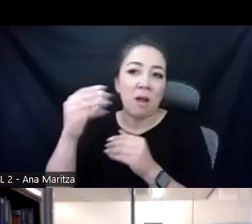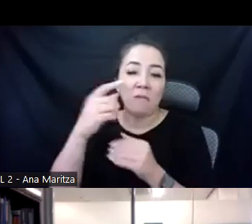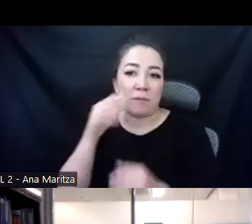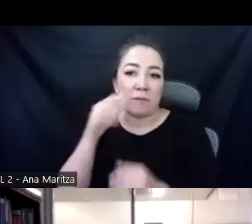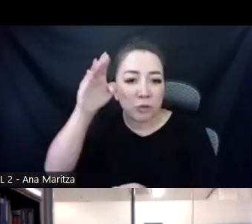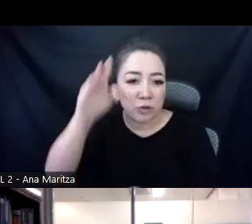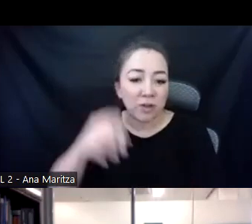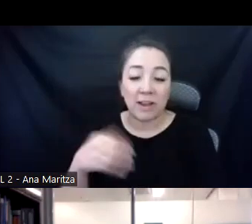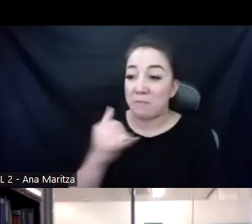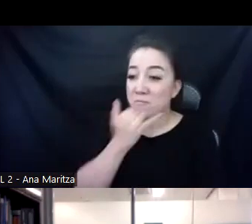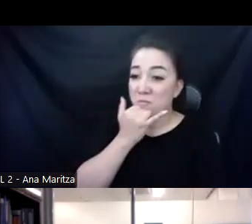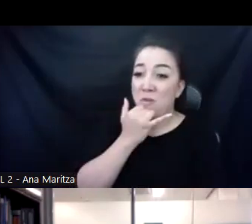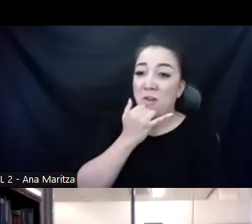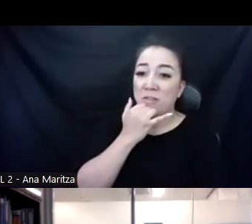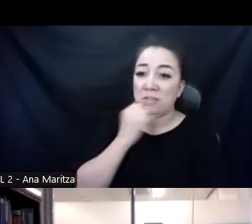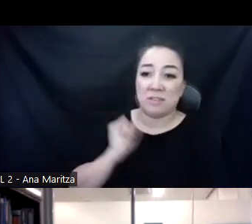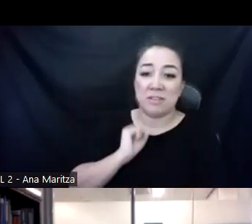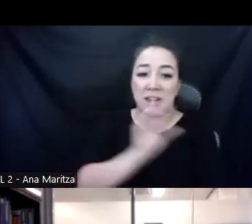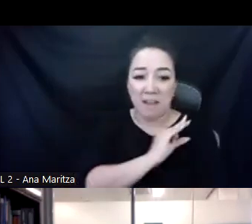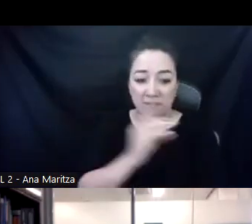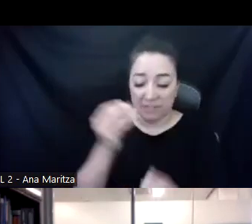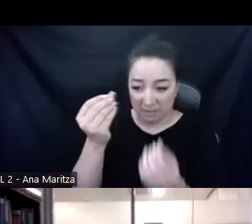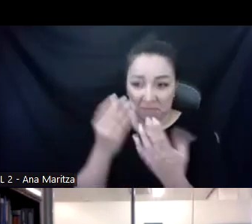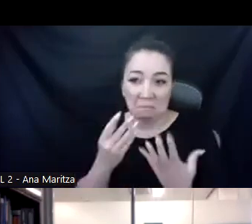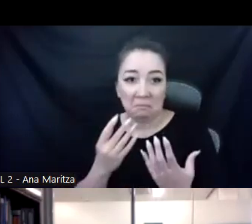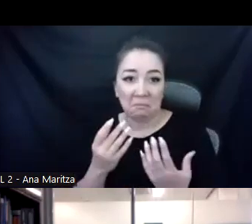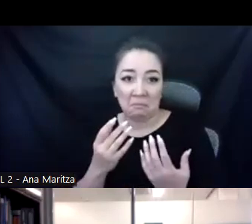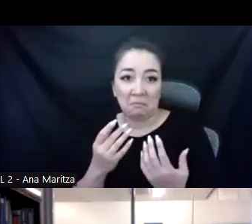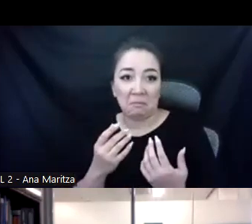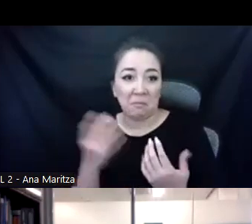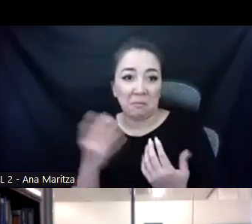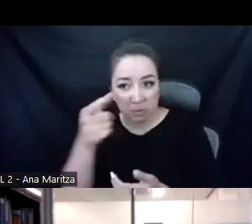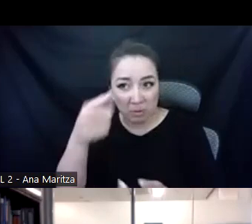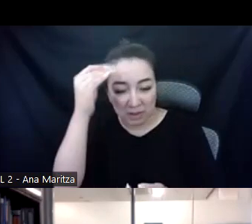if I'm wrong about that, staff can certainly tell me that. What are you thinking?